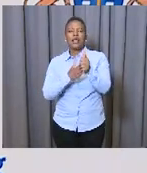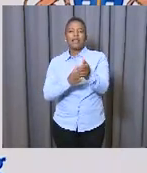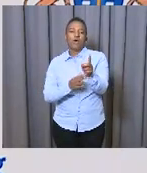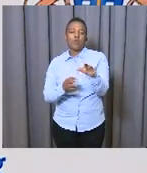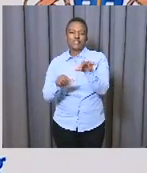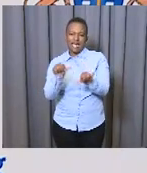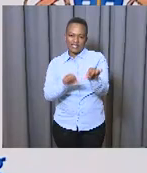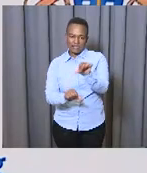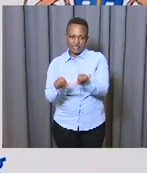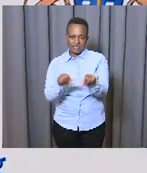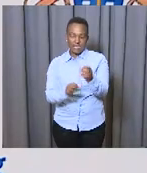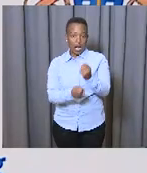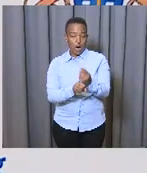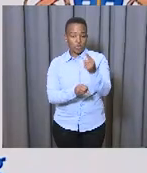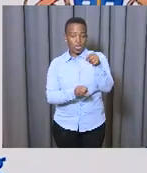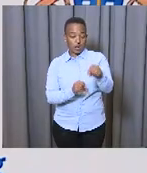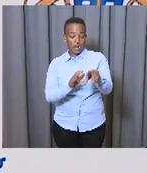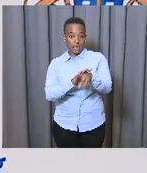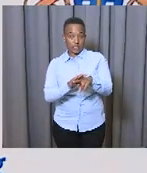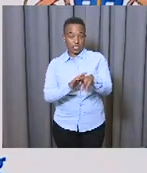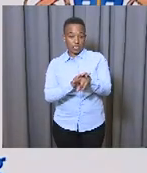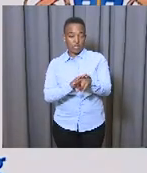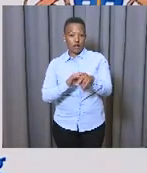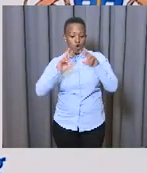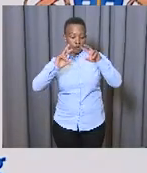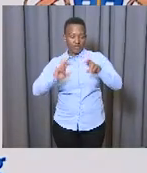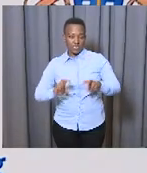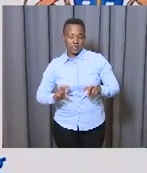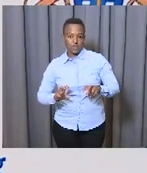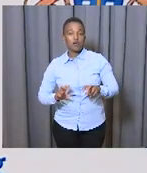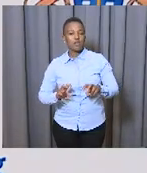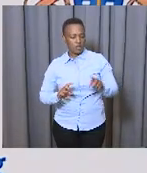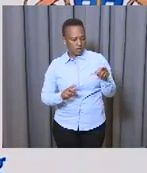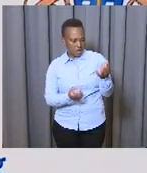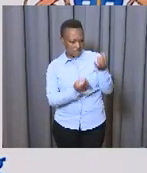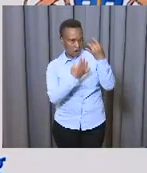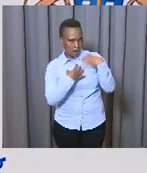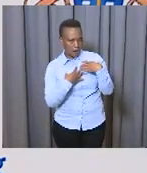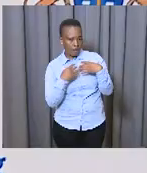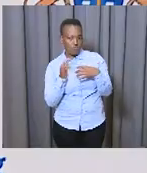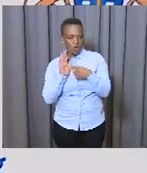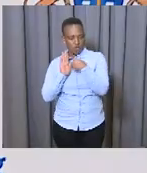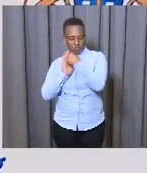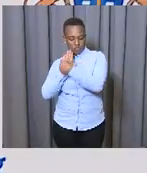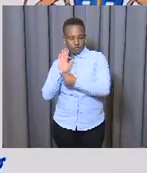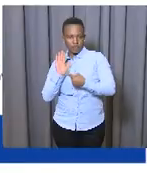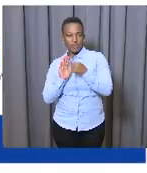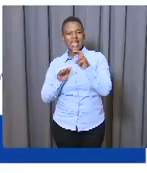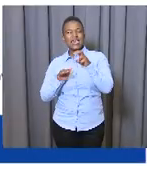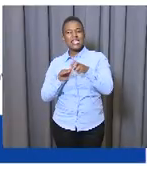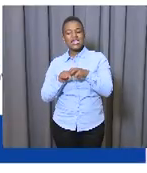Our Gauteng City Region Observatory maps for us the different areas in Gauteng of greatest